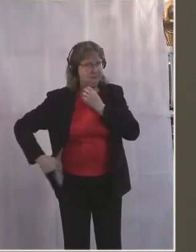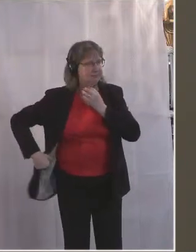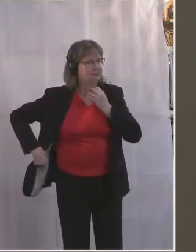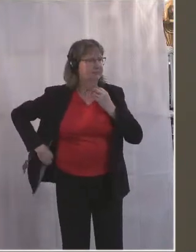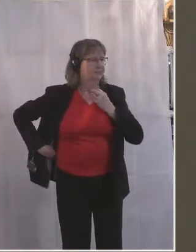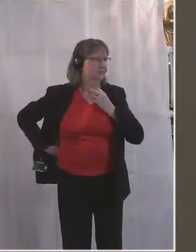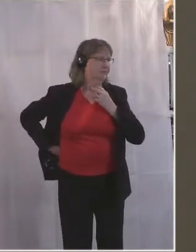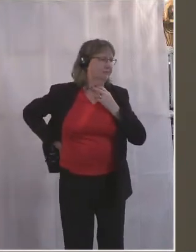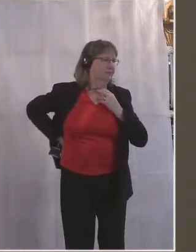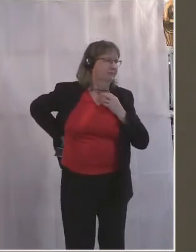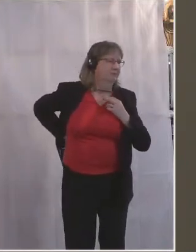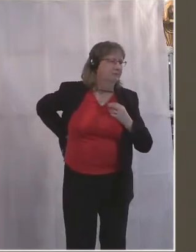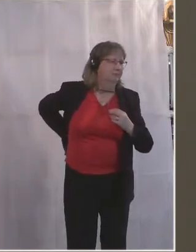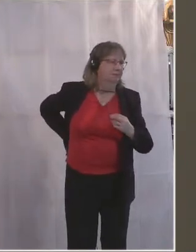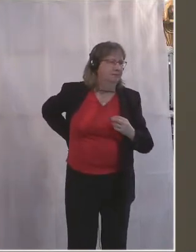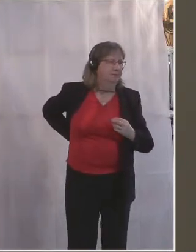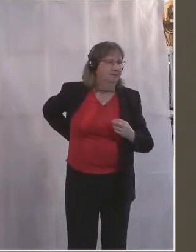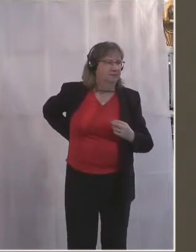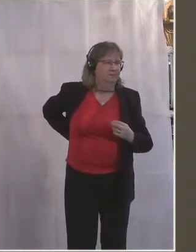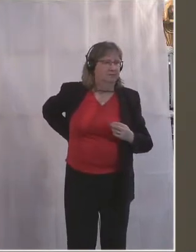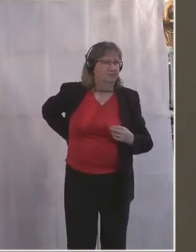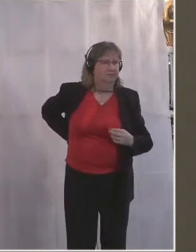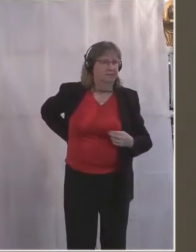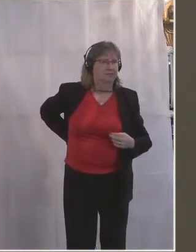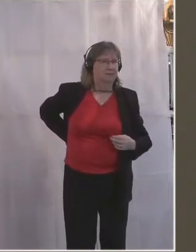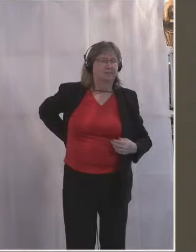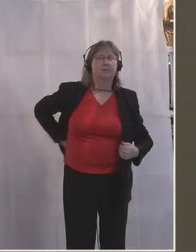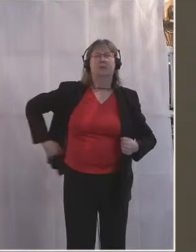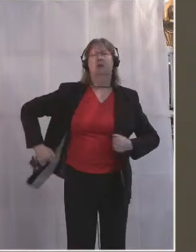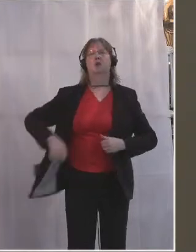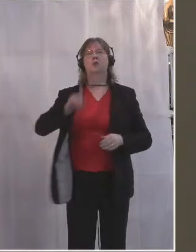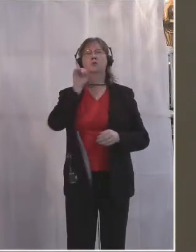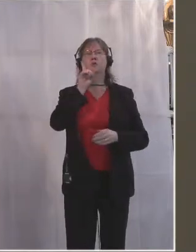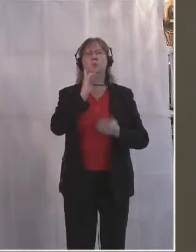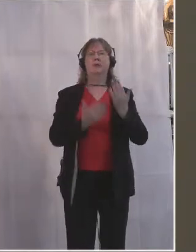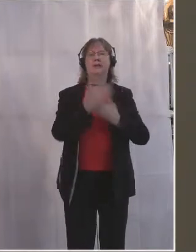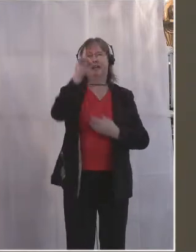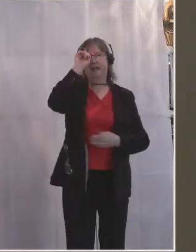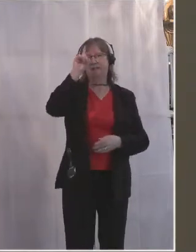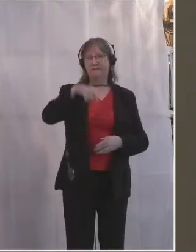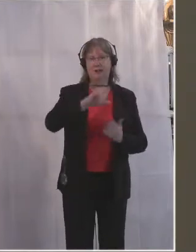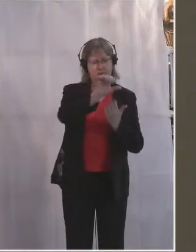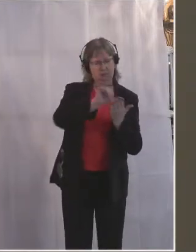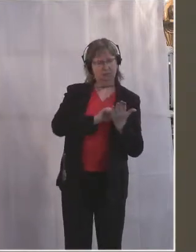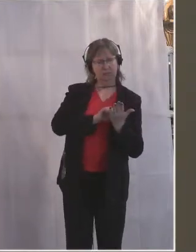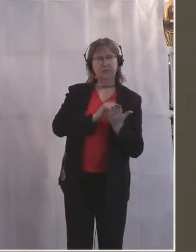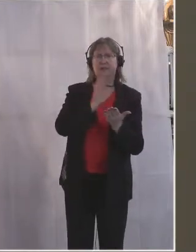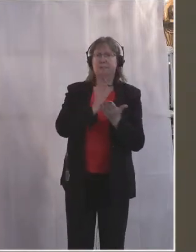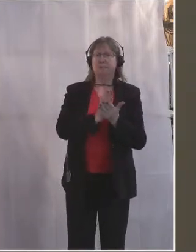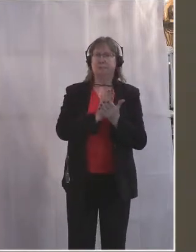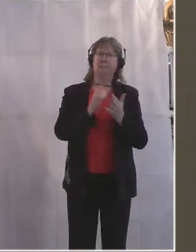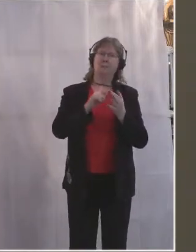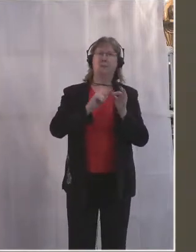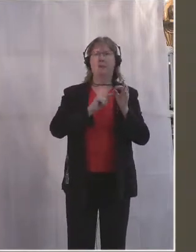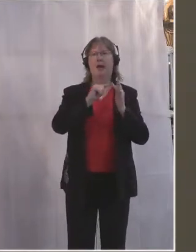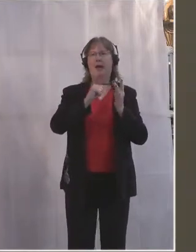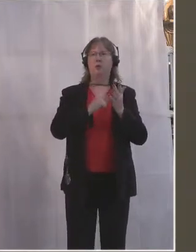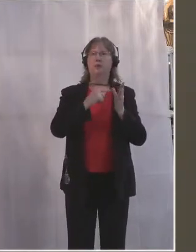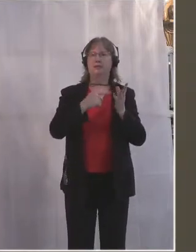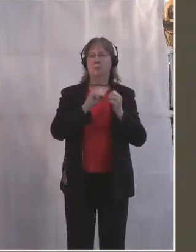equitable actions. And our Women in Innovation programme is an example of an equitable action. And